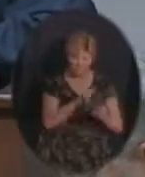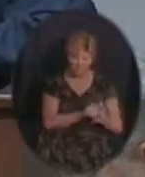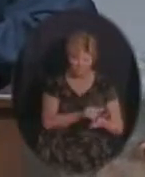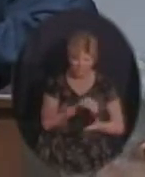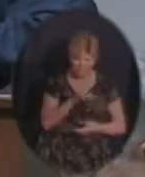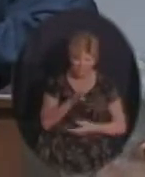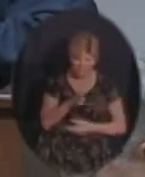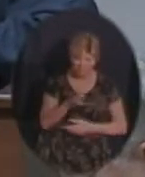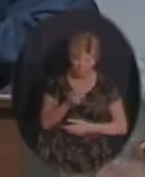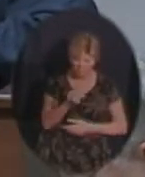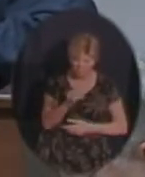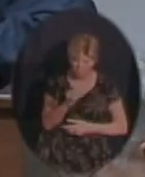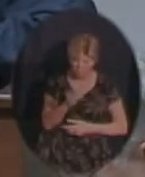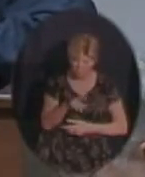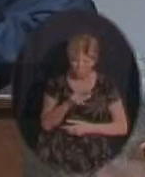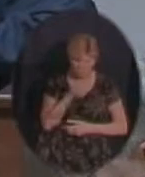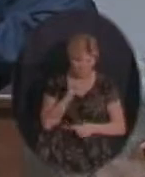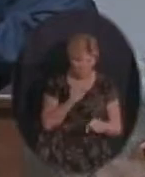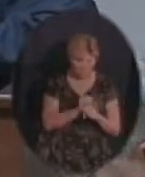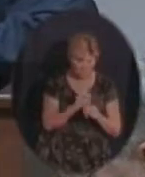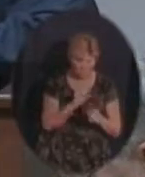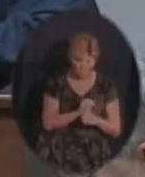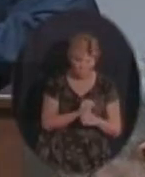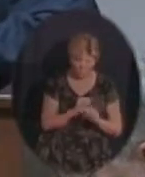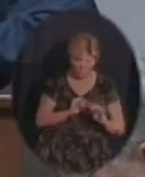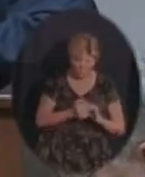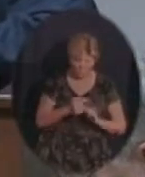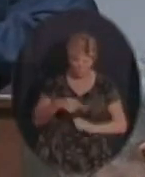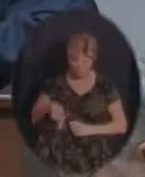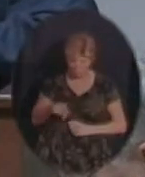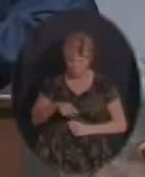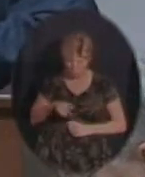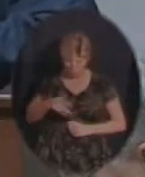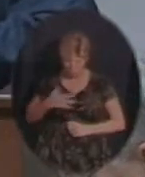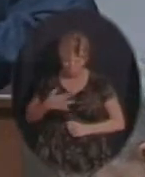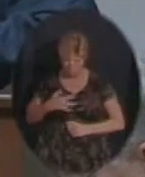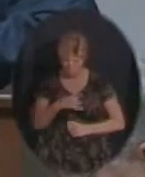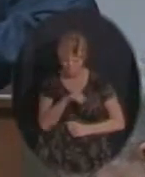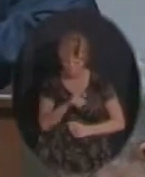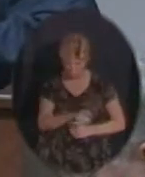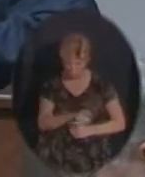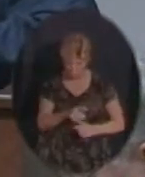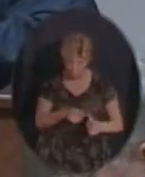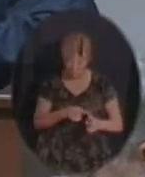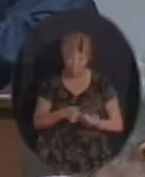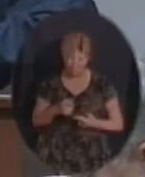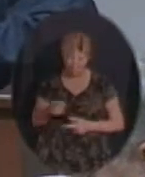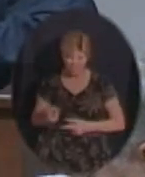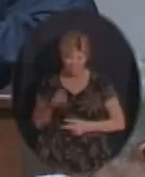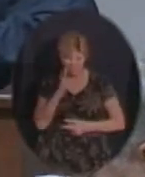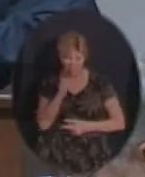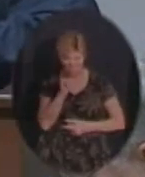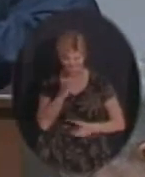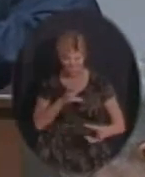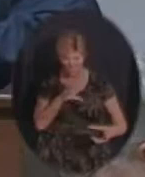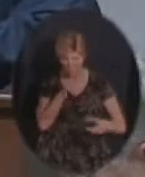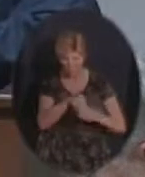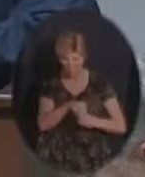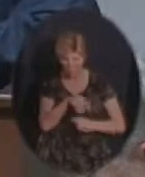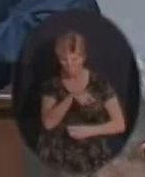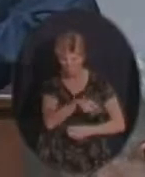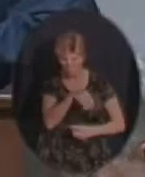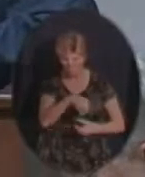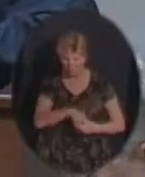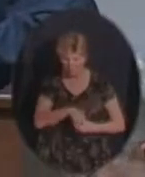not performing as you deem fit, you will terminate that agreement at some point, and you would not include them in an RFP process if